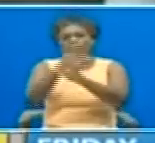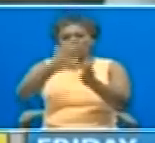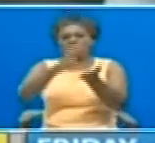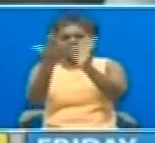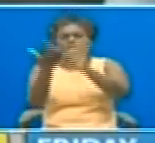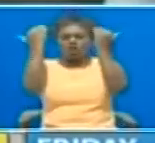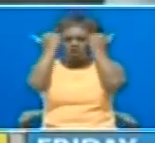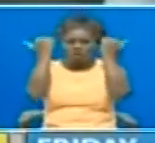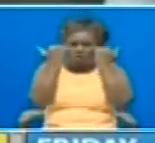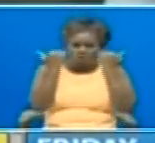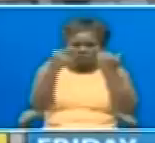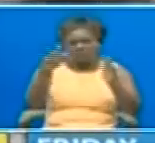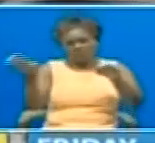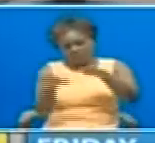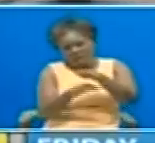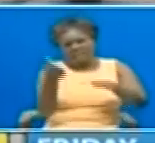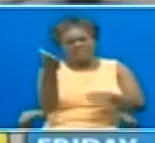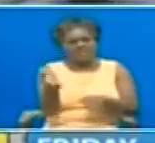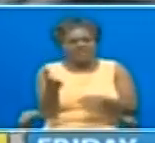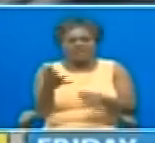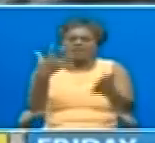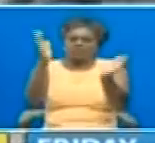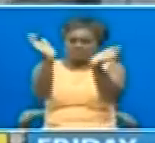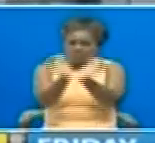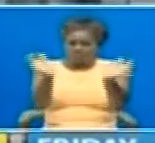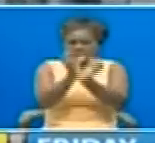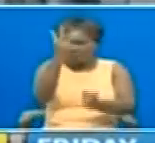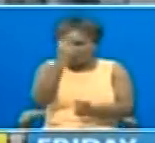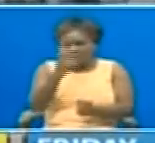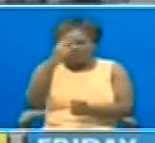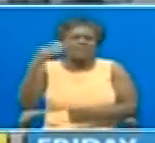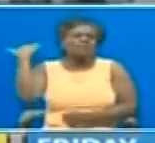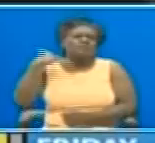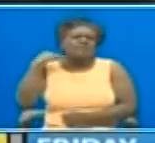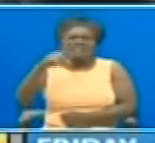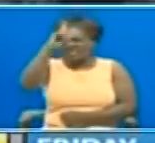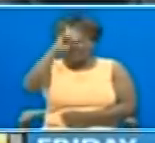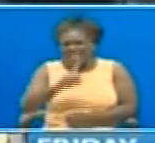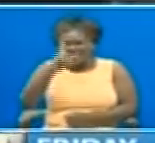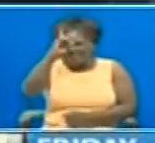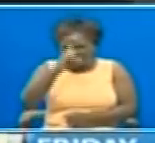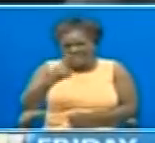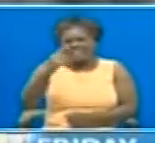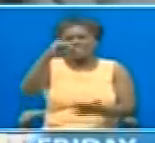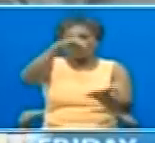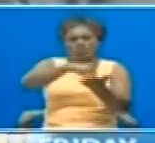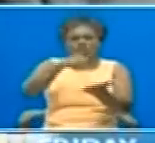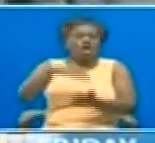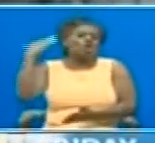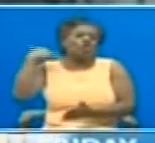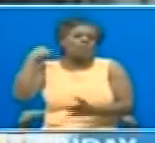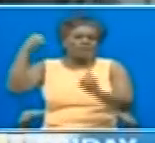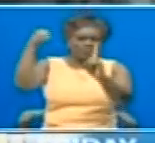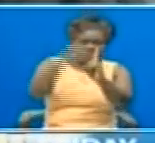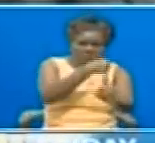before court and they have a court file with them. The remandees are suspected to be hardcore criminals facing different charges, including robbery with